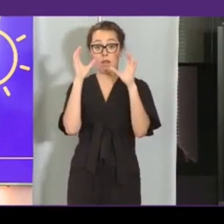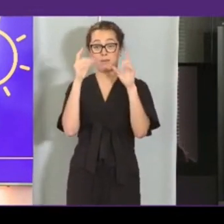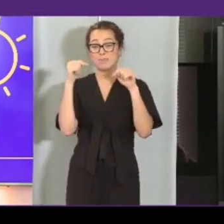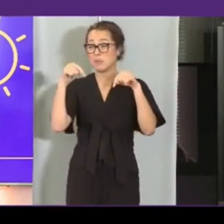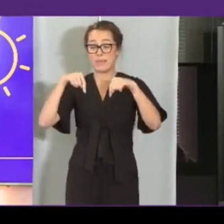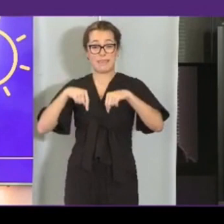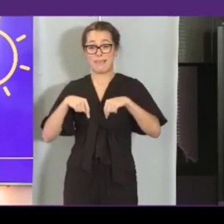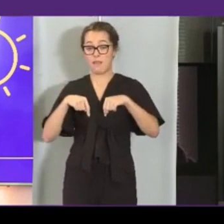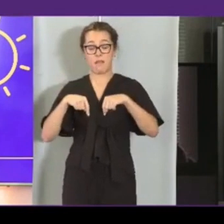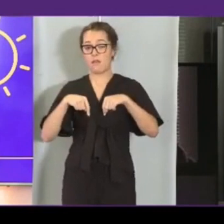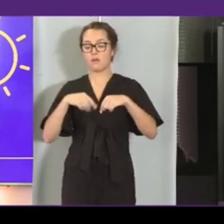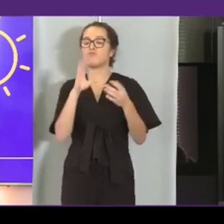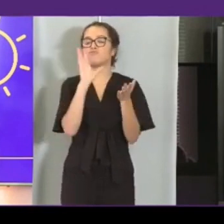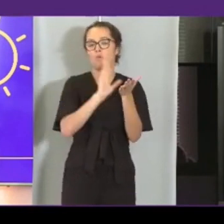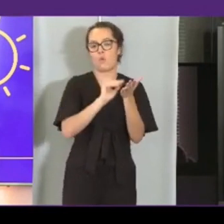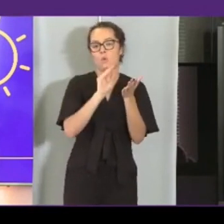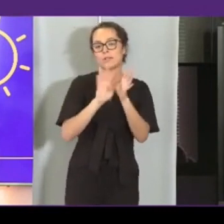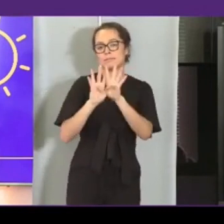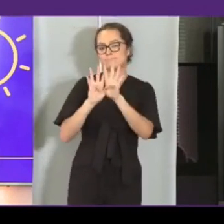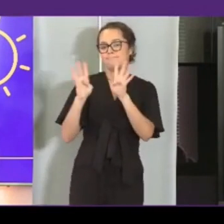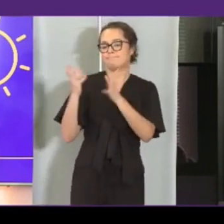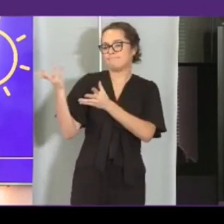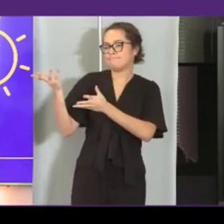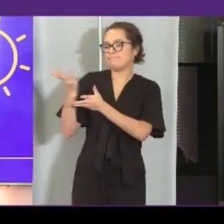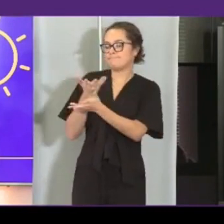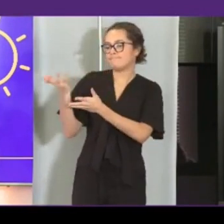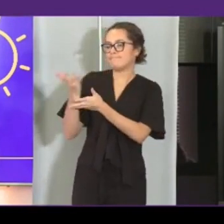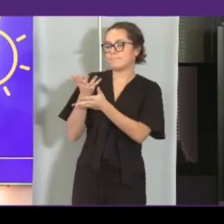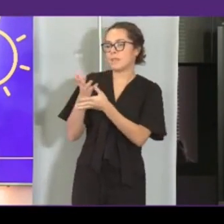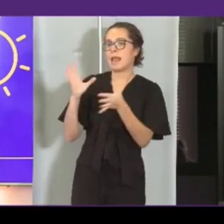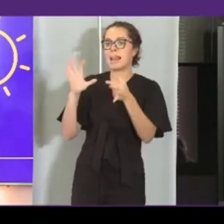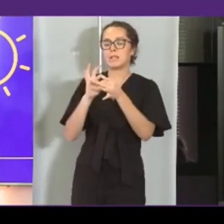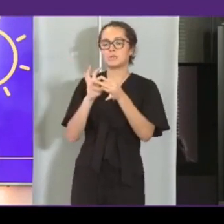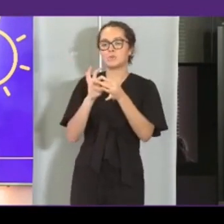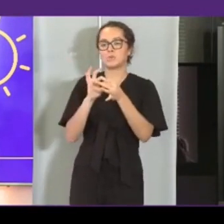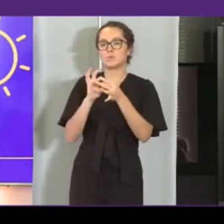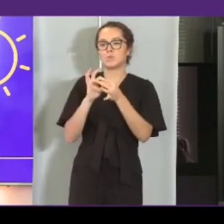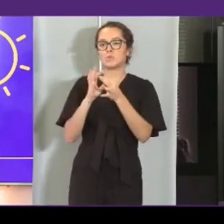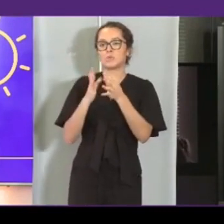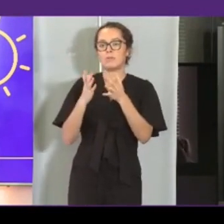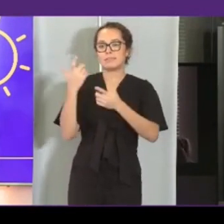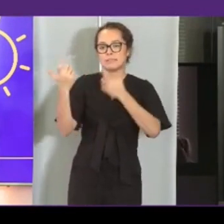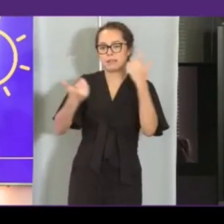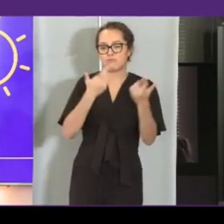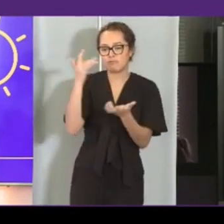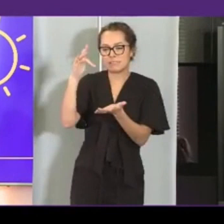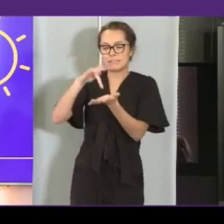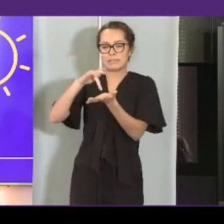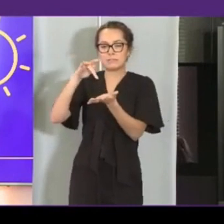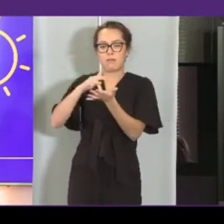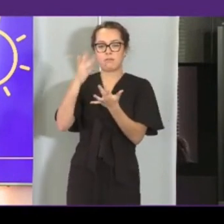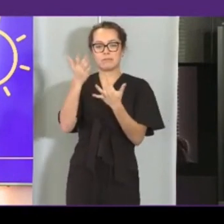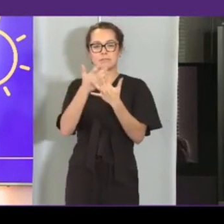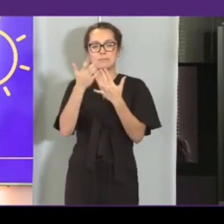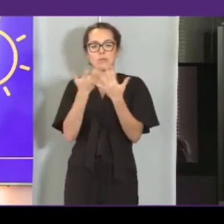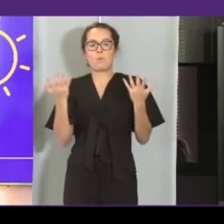I've pre-recorded a chat with him about the Accessibility Discovery Centre, which some of you may have visited or heard of in Google in